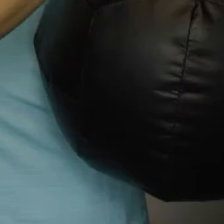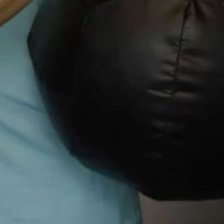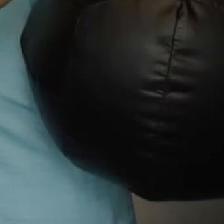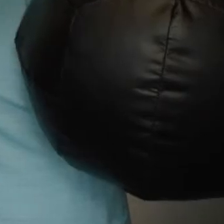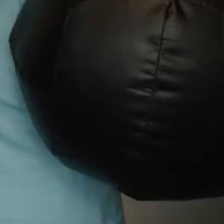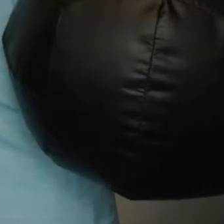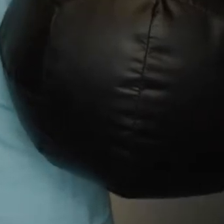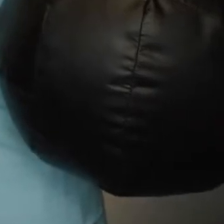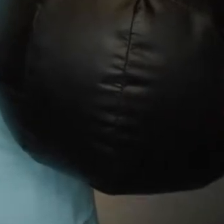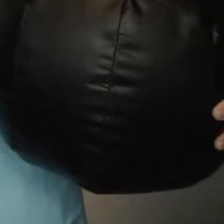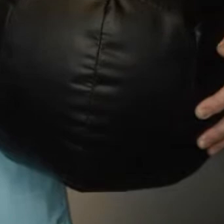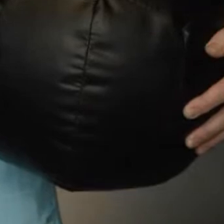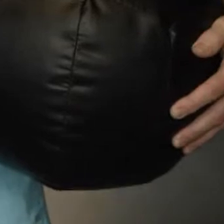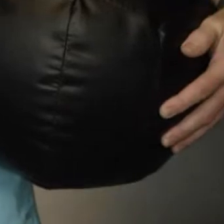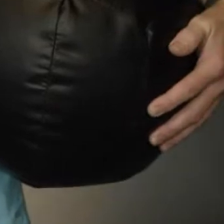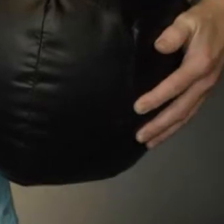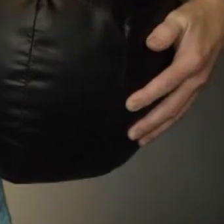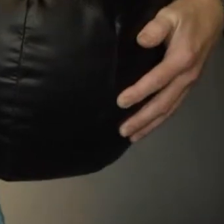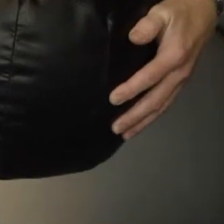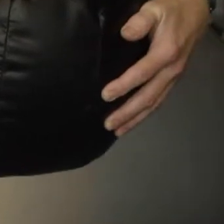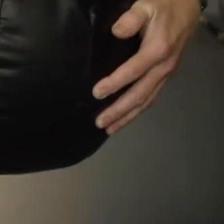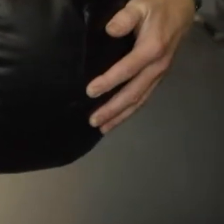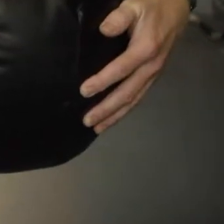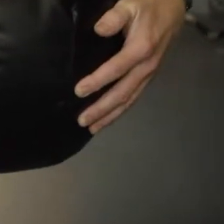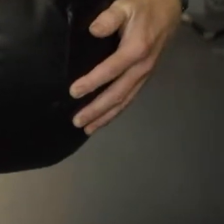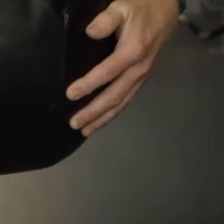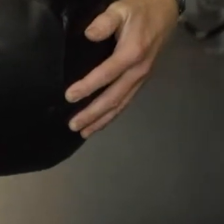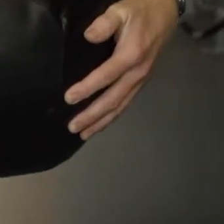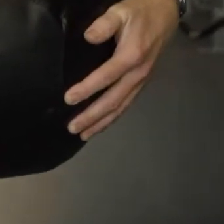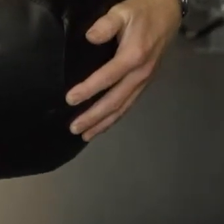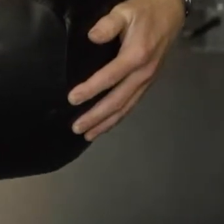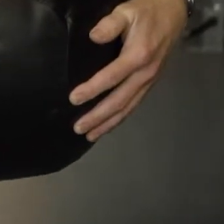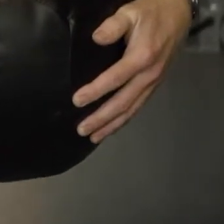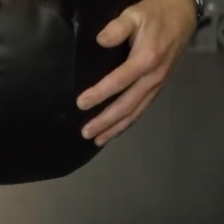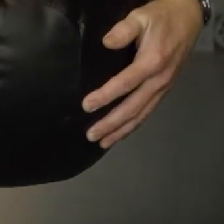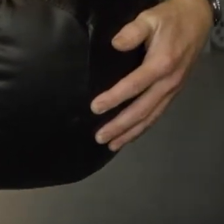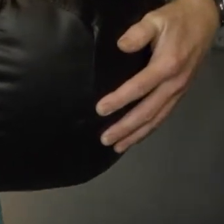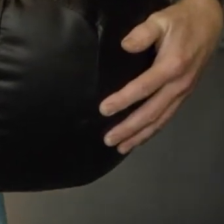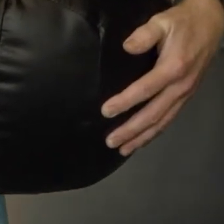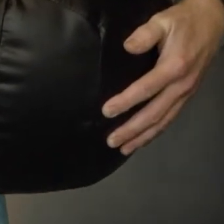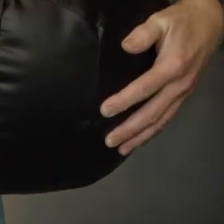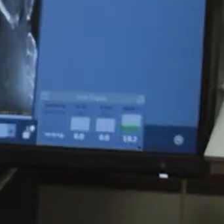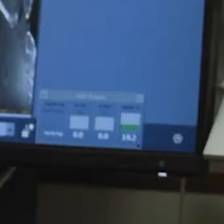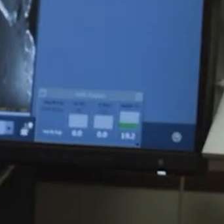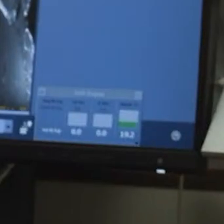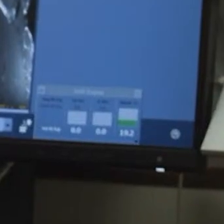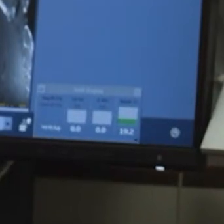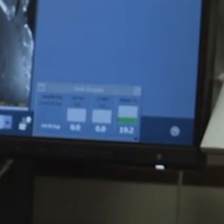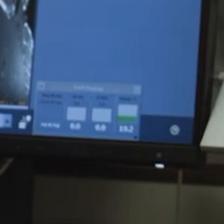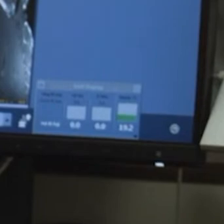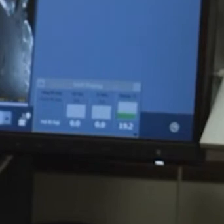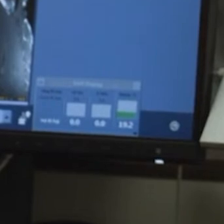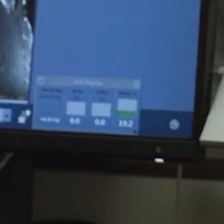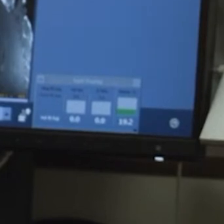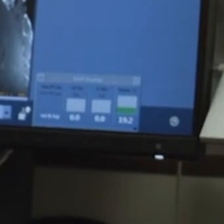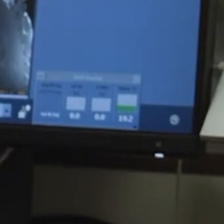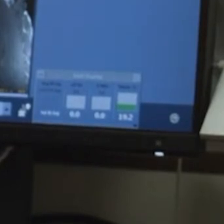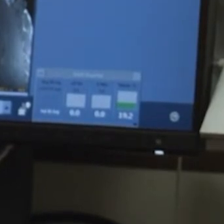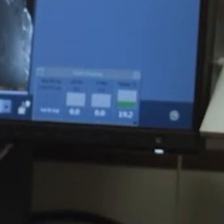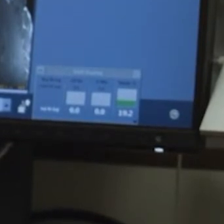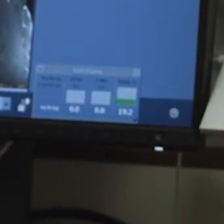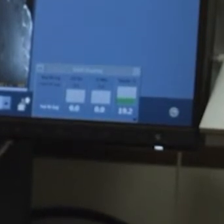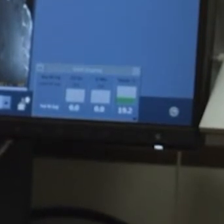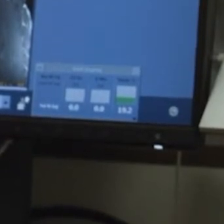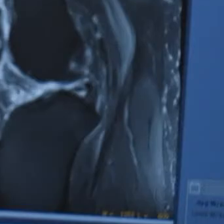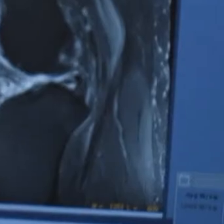personnel, from athletic training staff to performance coaches to physicians, and state-of-the-art radiology, MRI,